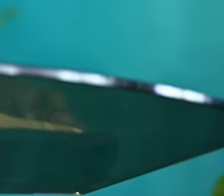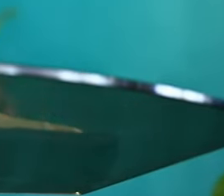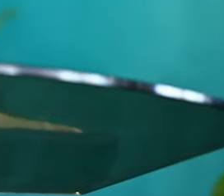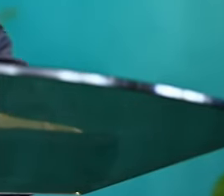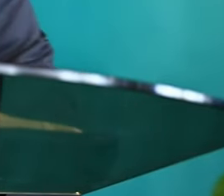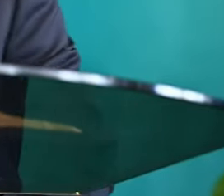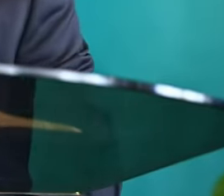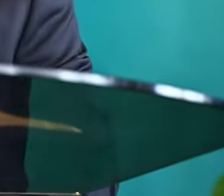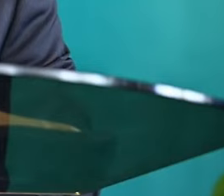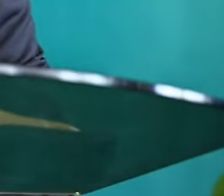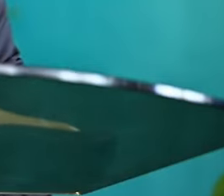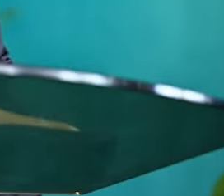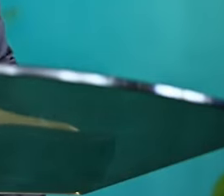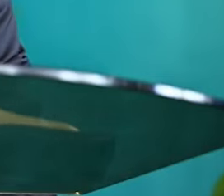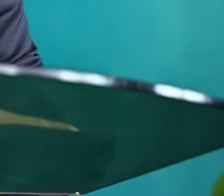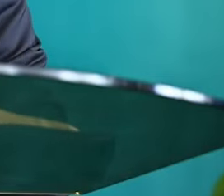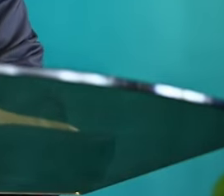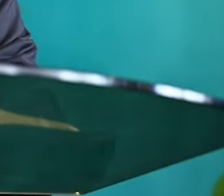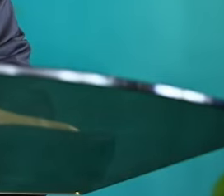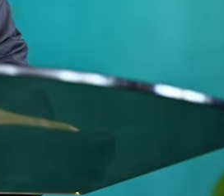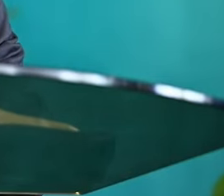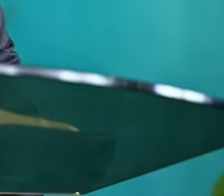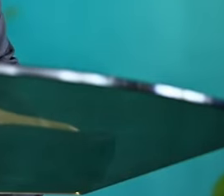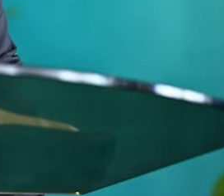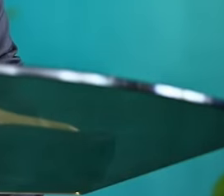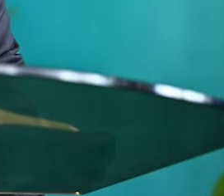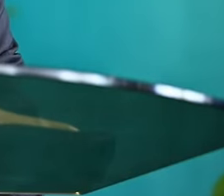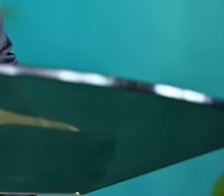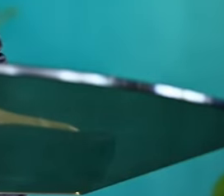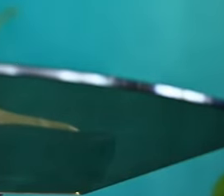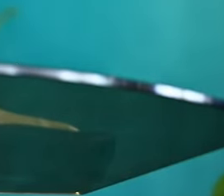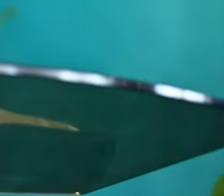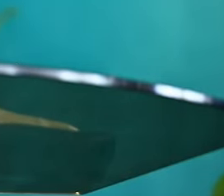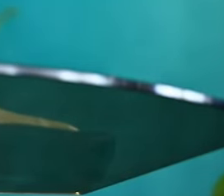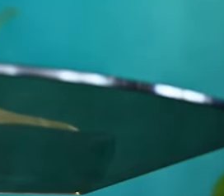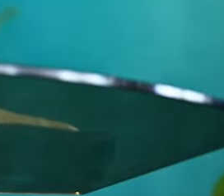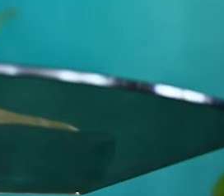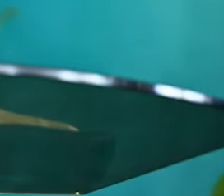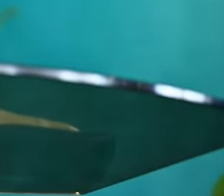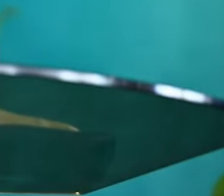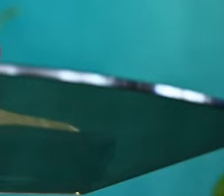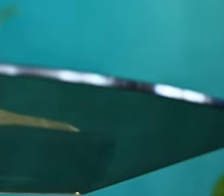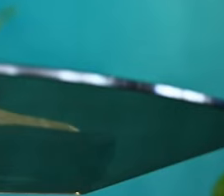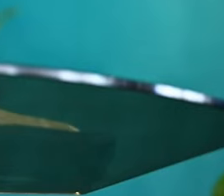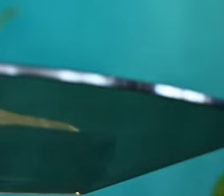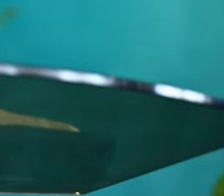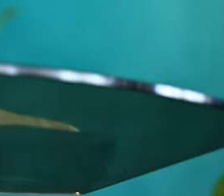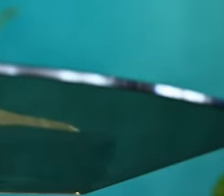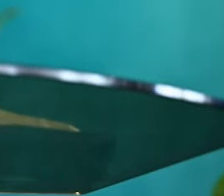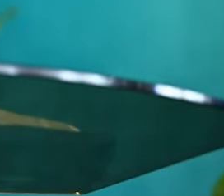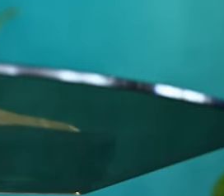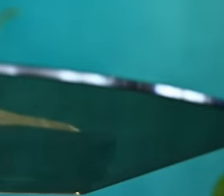time, my Bible tells me that Saul, who is the king, is not even in